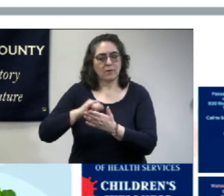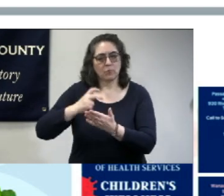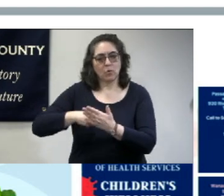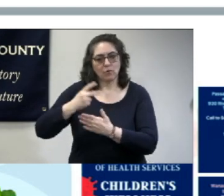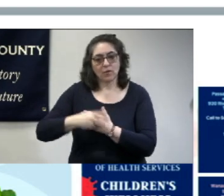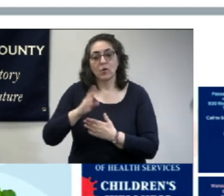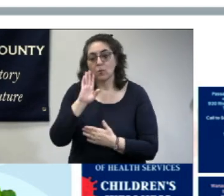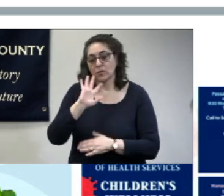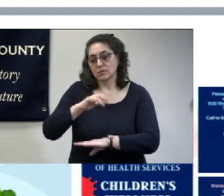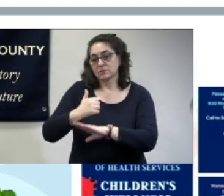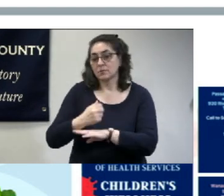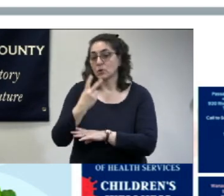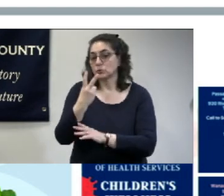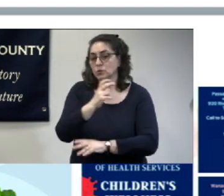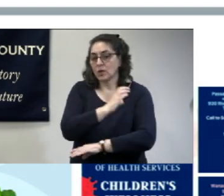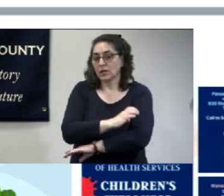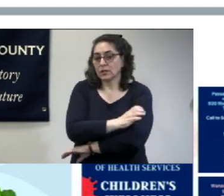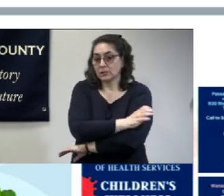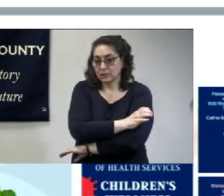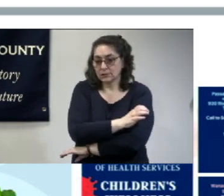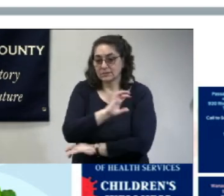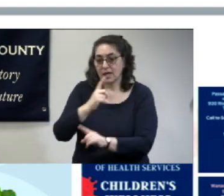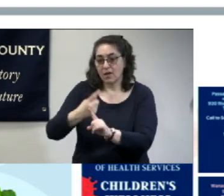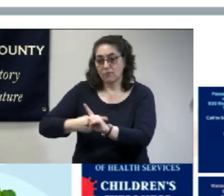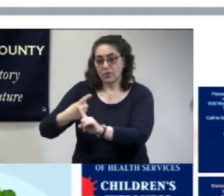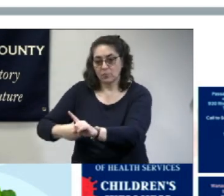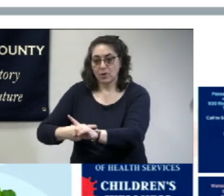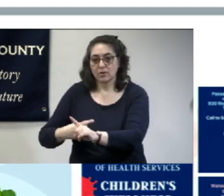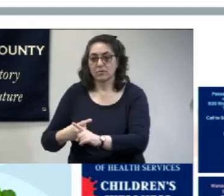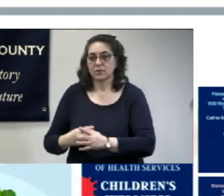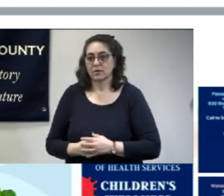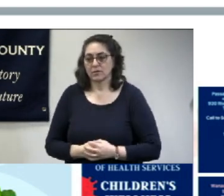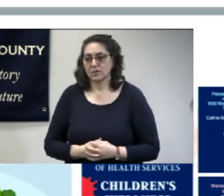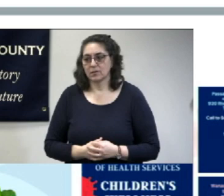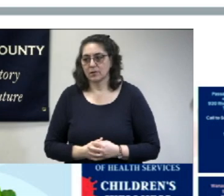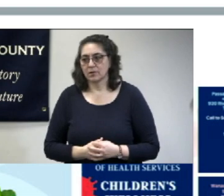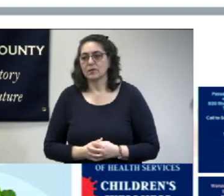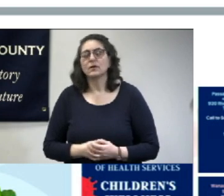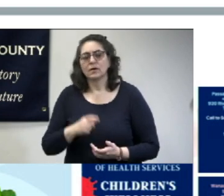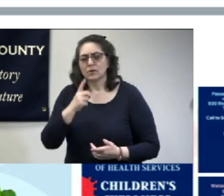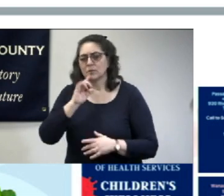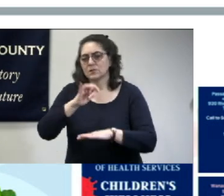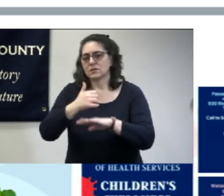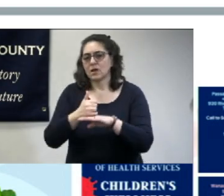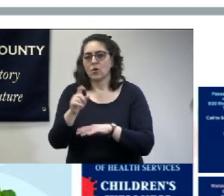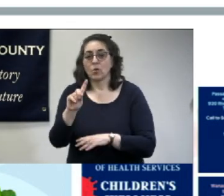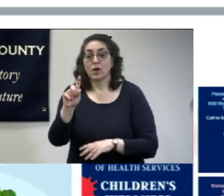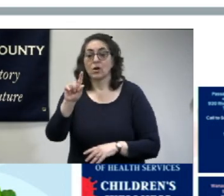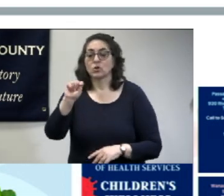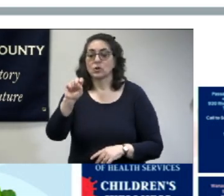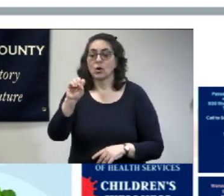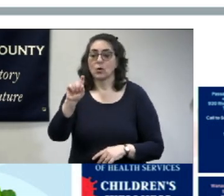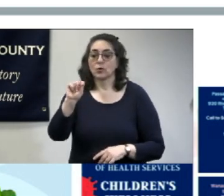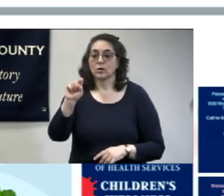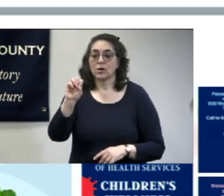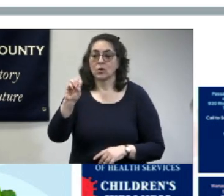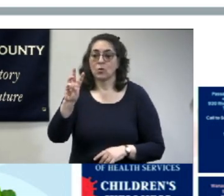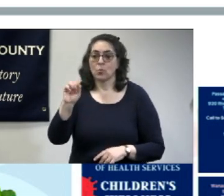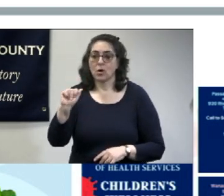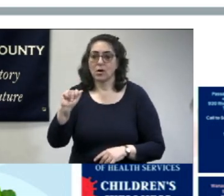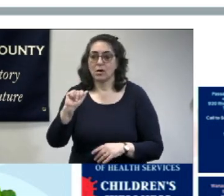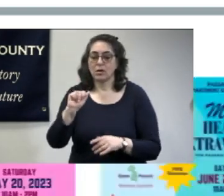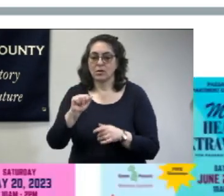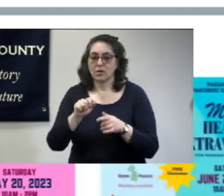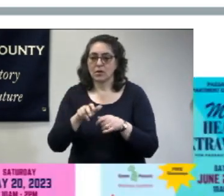two clinics per month. They're both going to be at the Totowa location. Thanks. Are you still